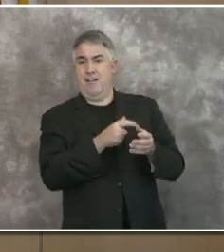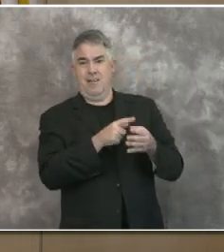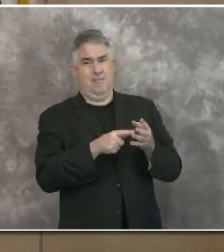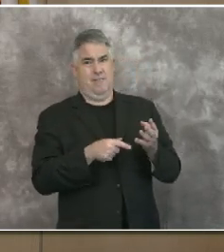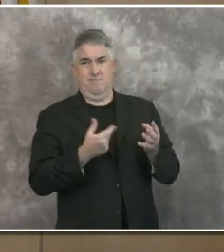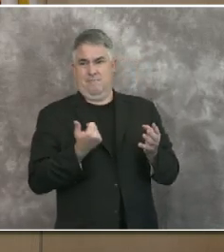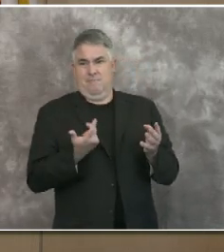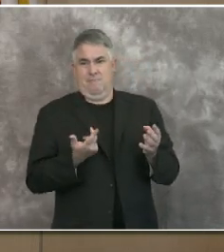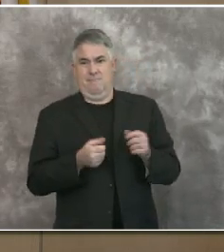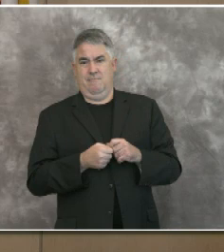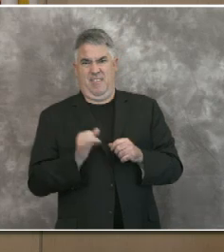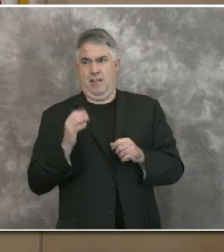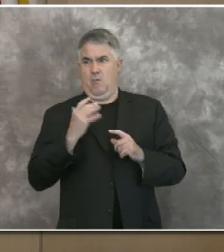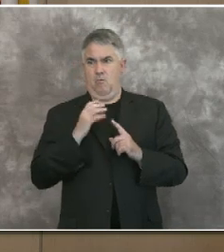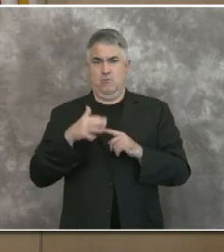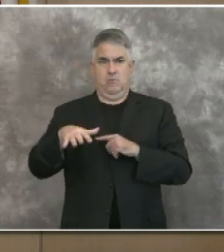adherence.